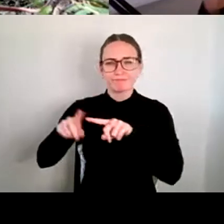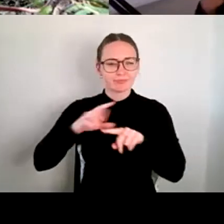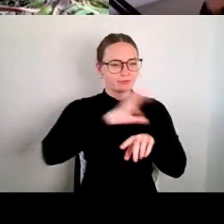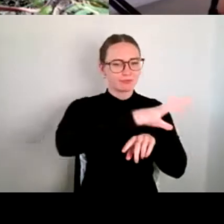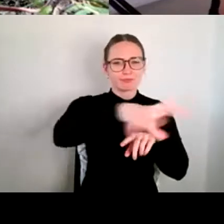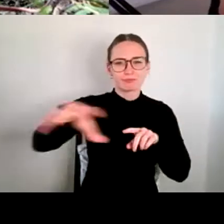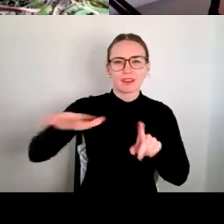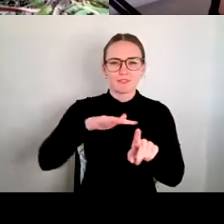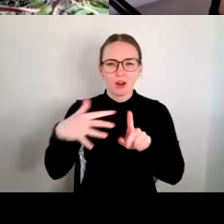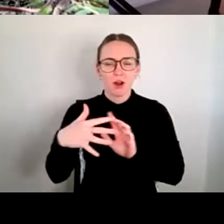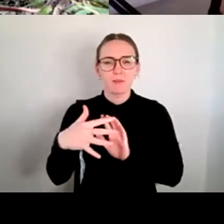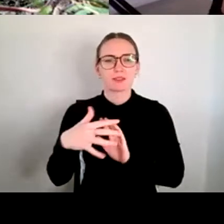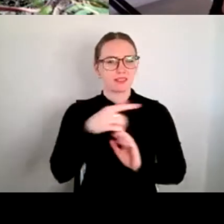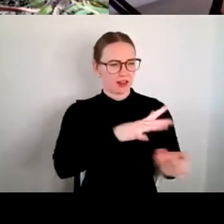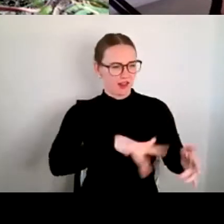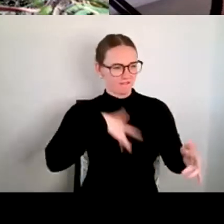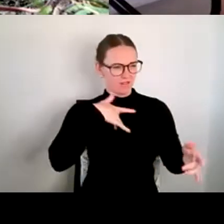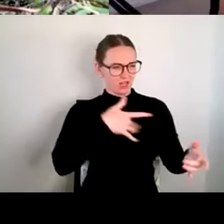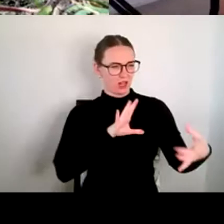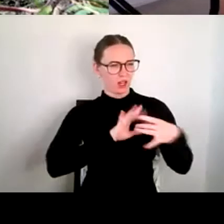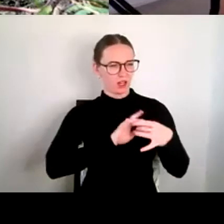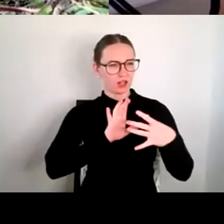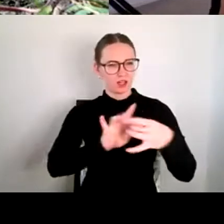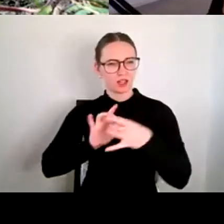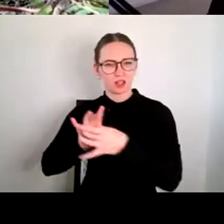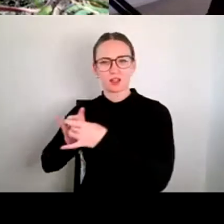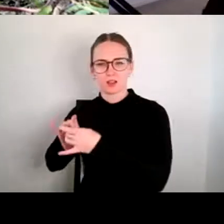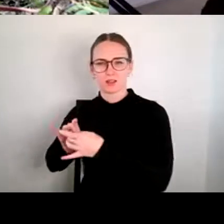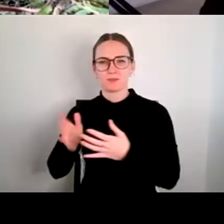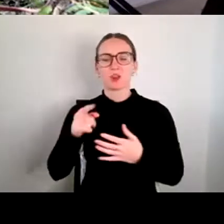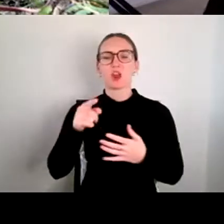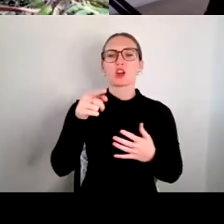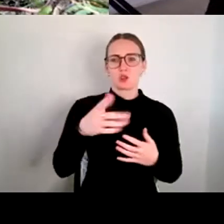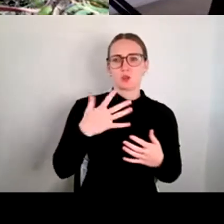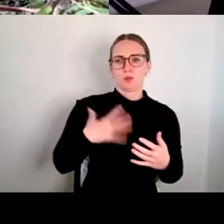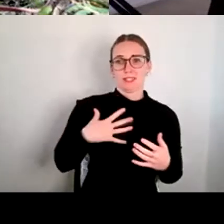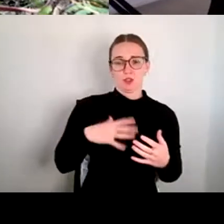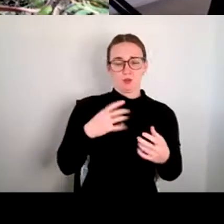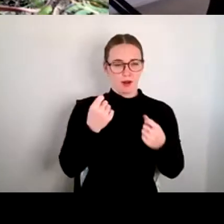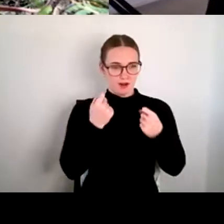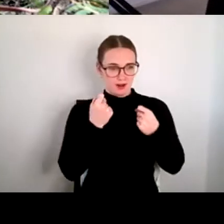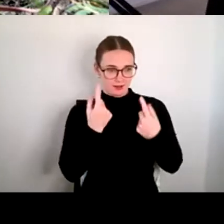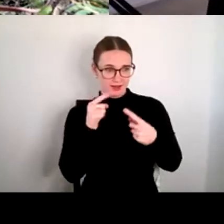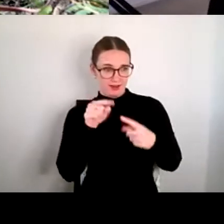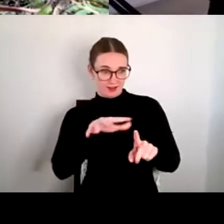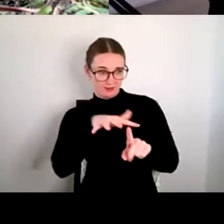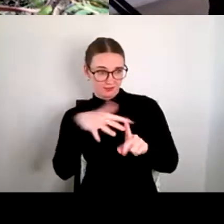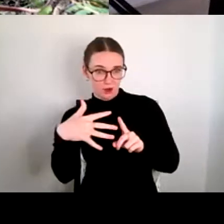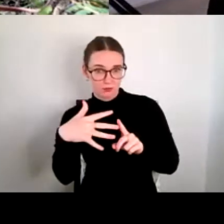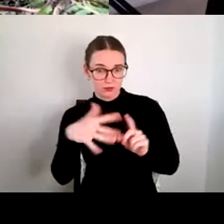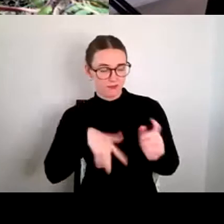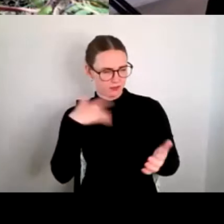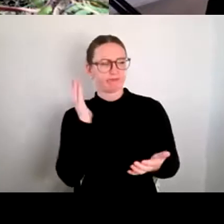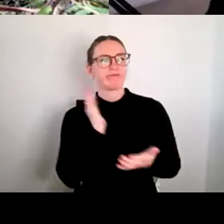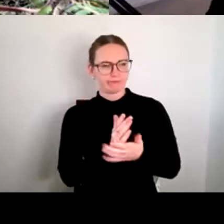that you need to really authentically notice that environment for that to be, and I don't